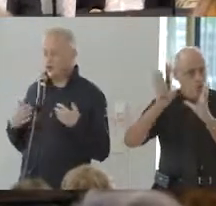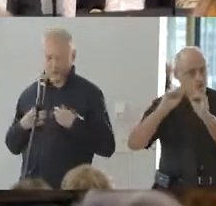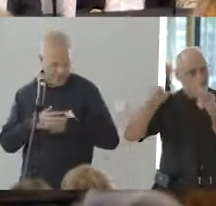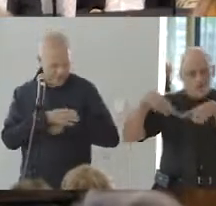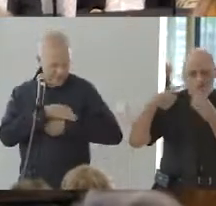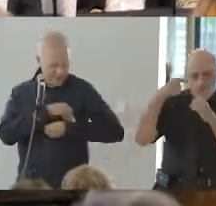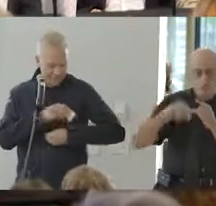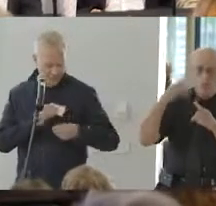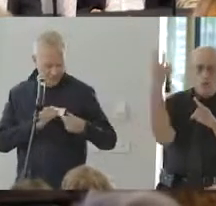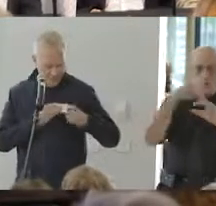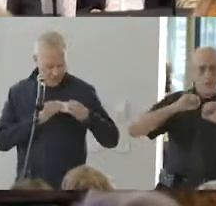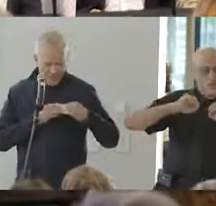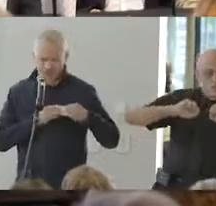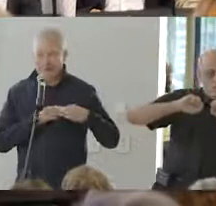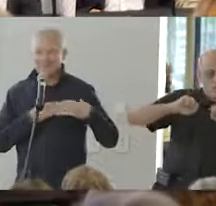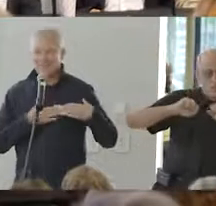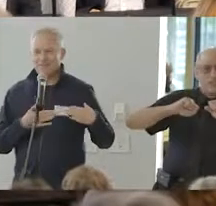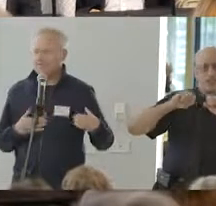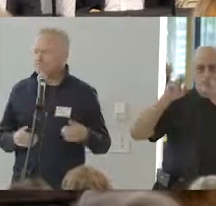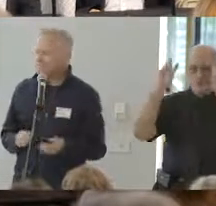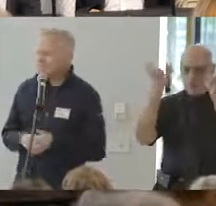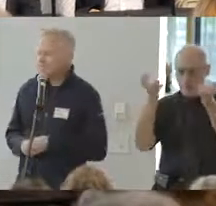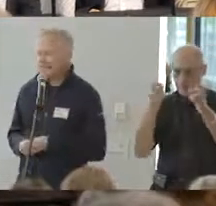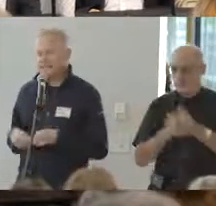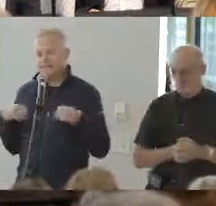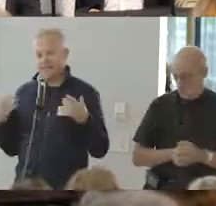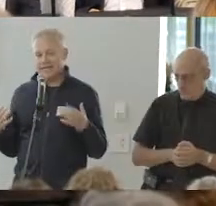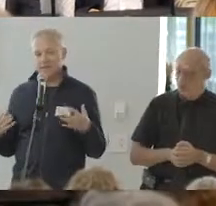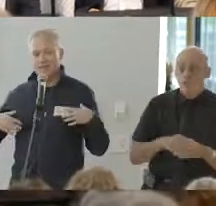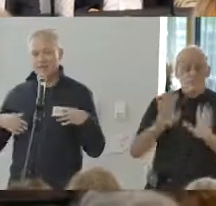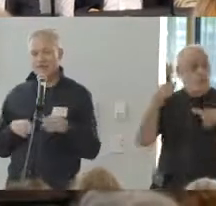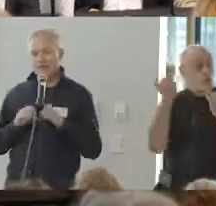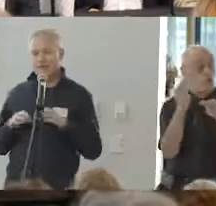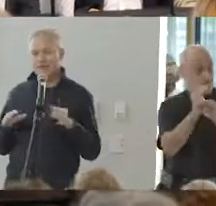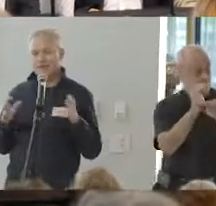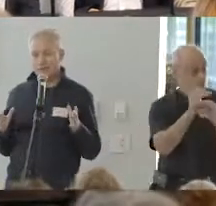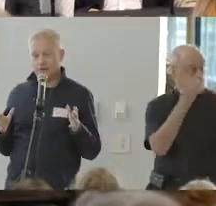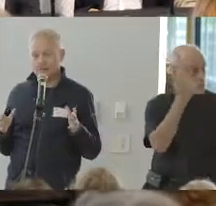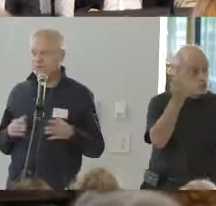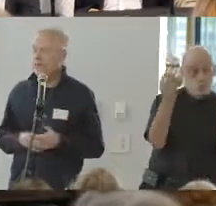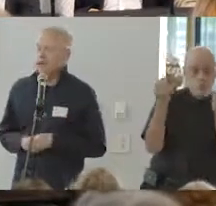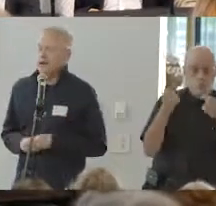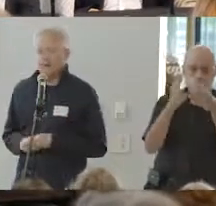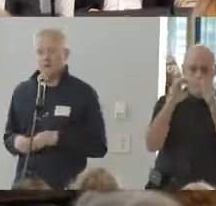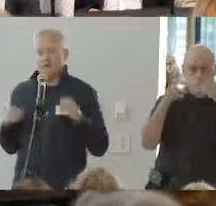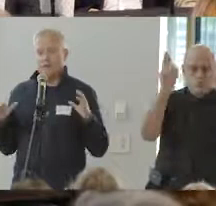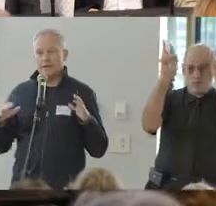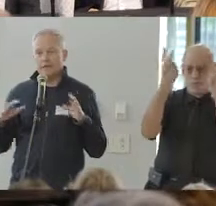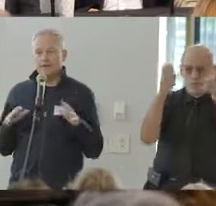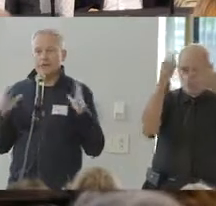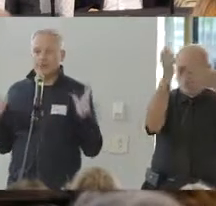on the Northwest Resiliency topic. And tonight, we're going to go through a few things. We're